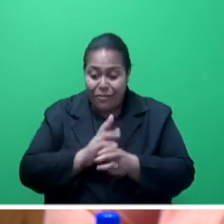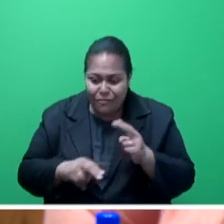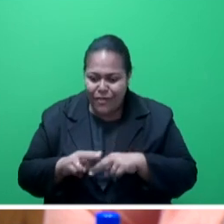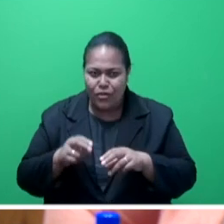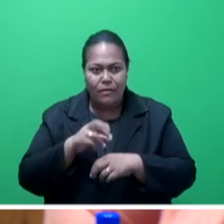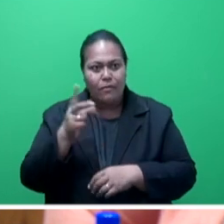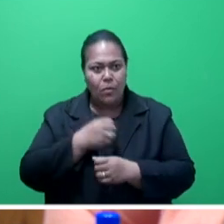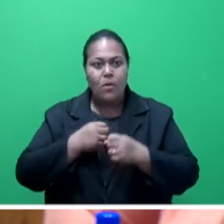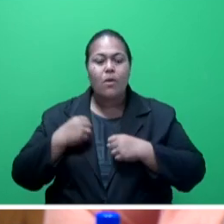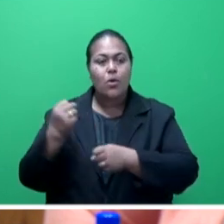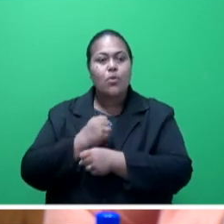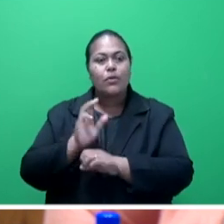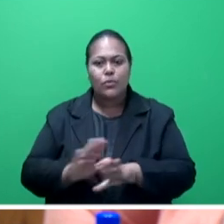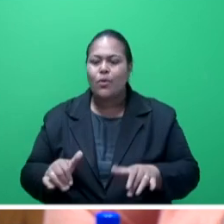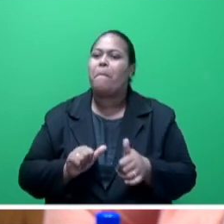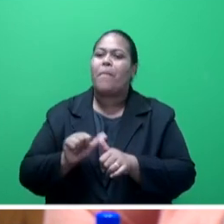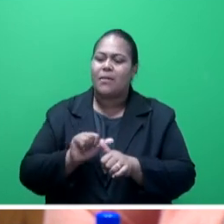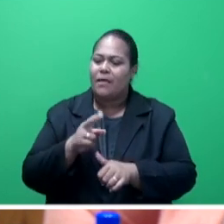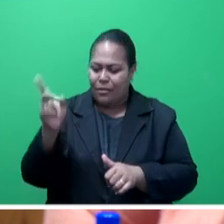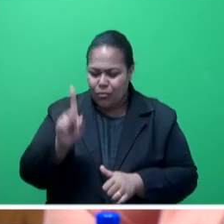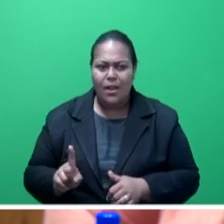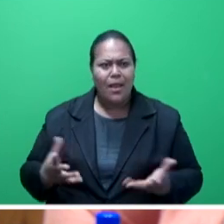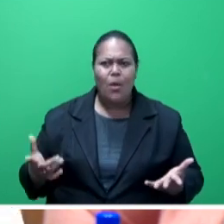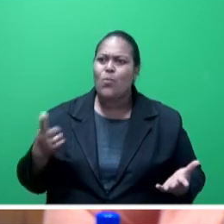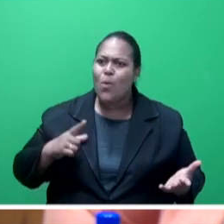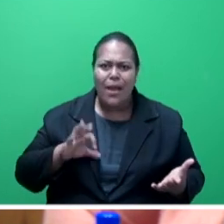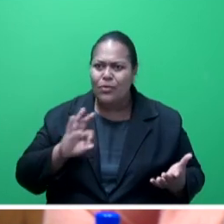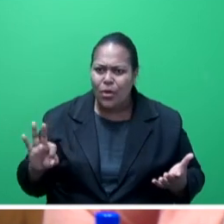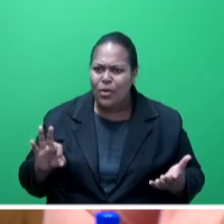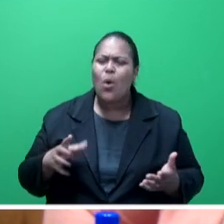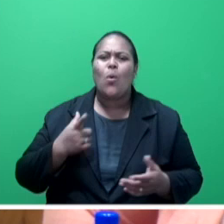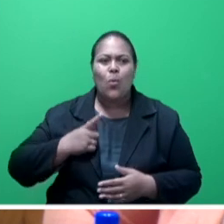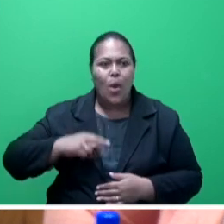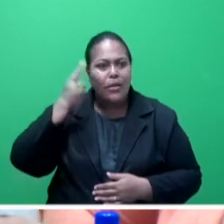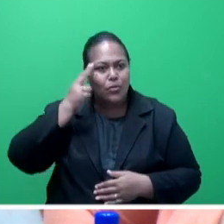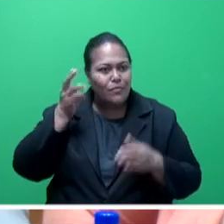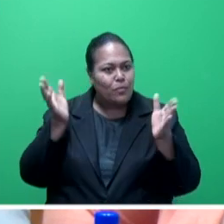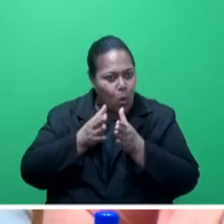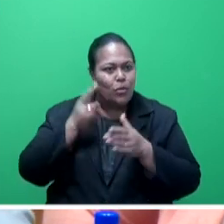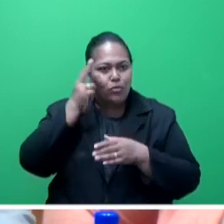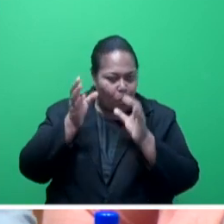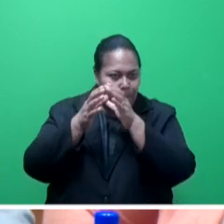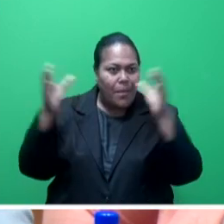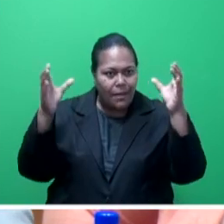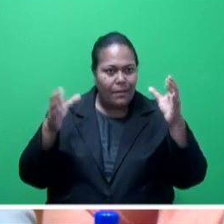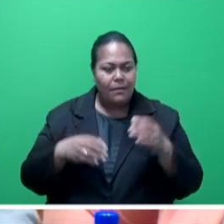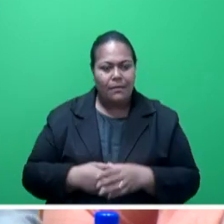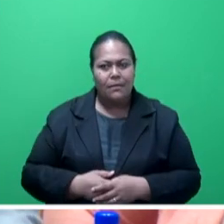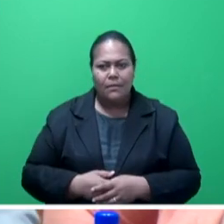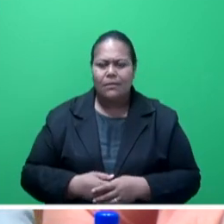better than our Fiji of today? Why not? Why dream small? We need to dream big. It is through